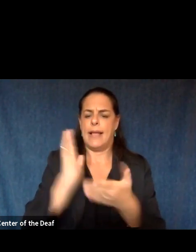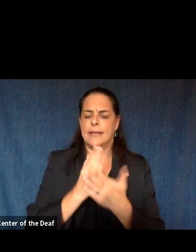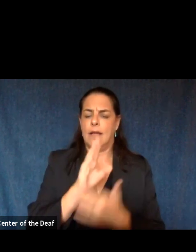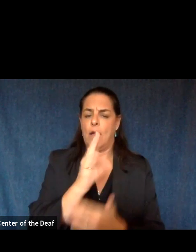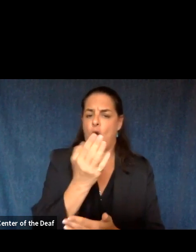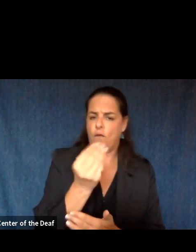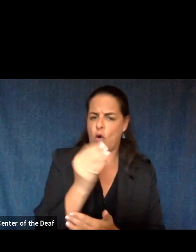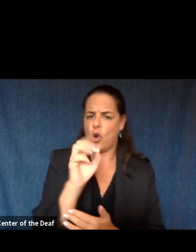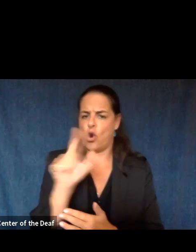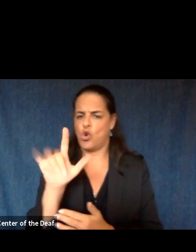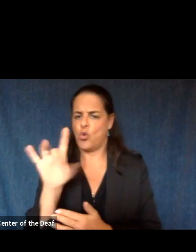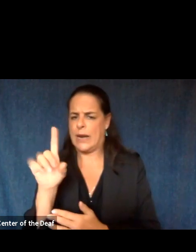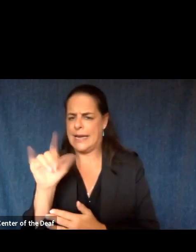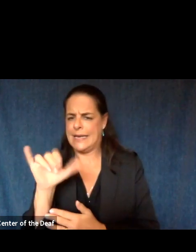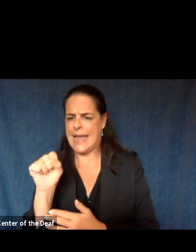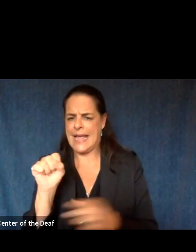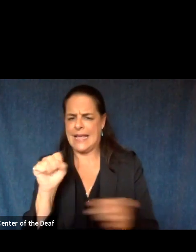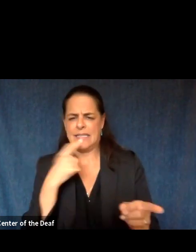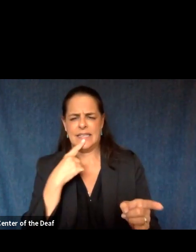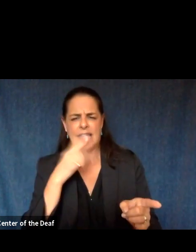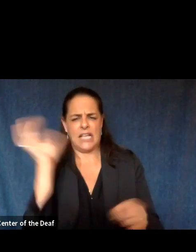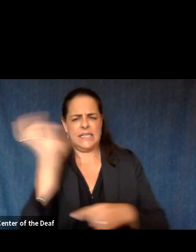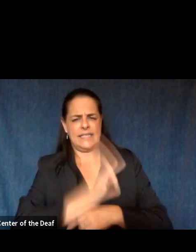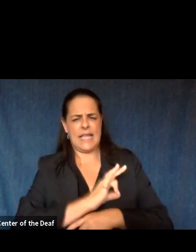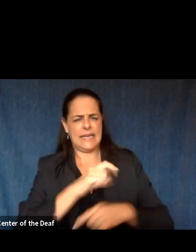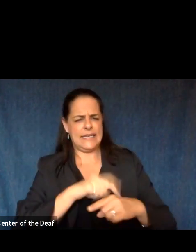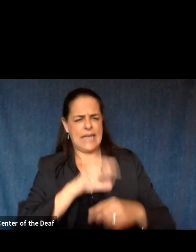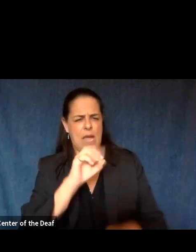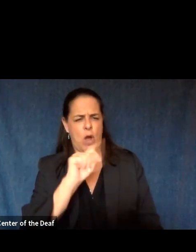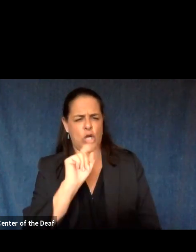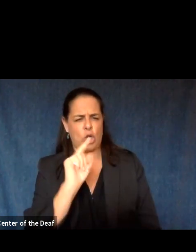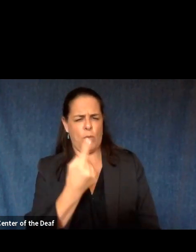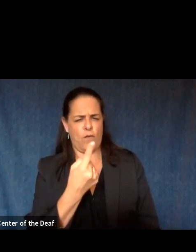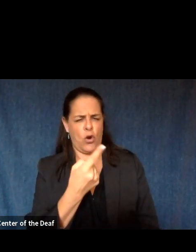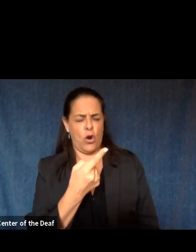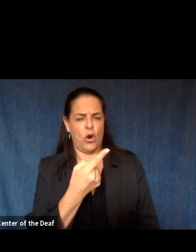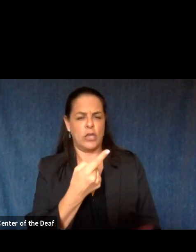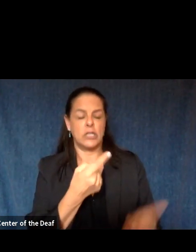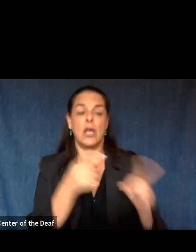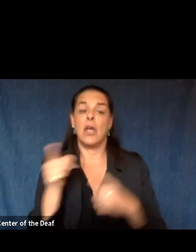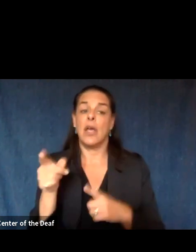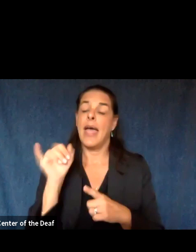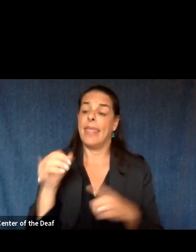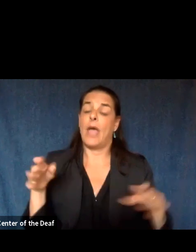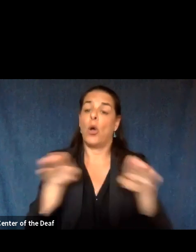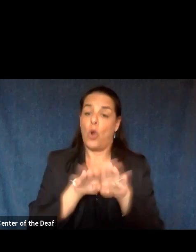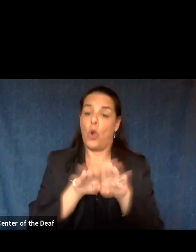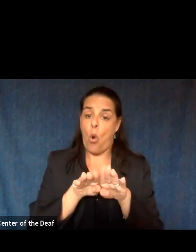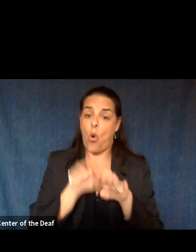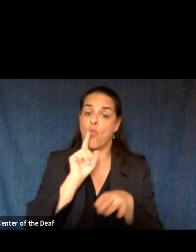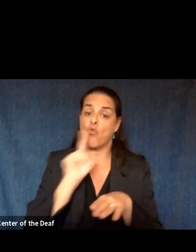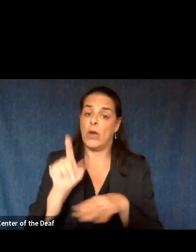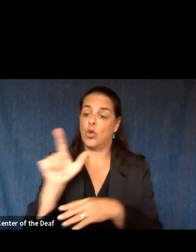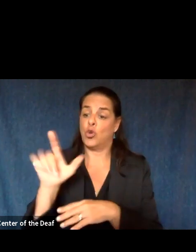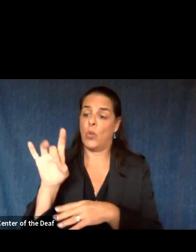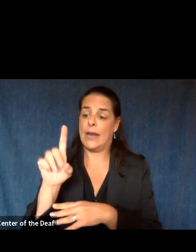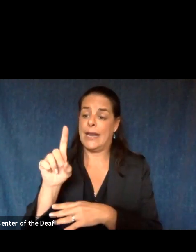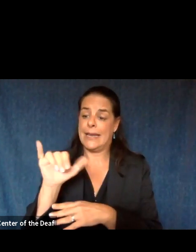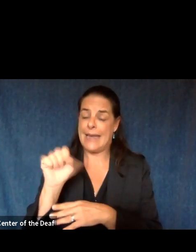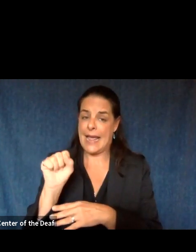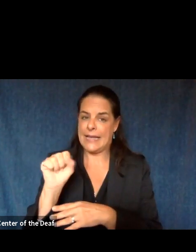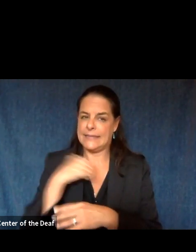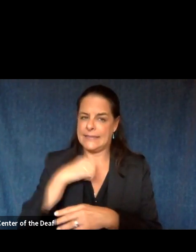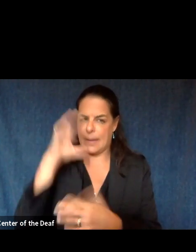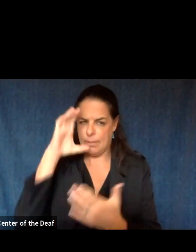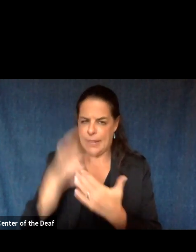28 days? The measure said that the sunset time was October 1st. The closure is 28 days, I believe. We'll have to go